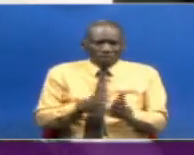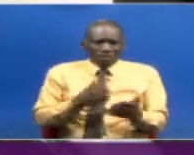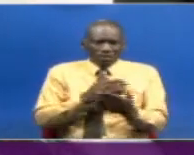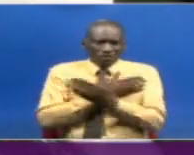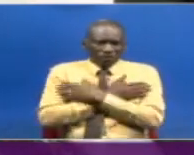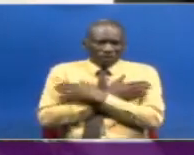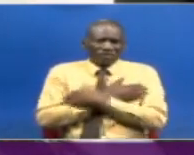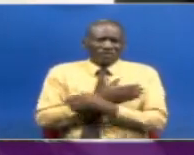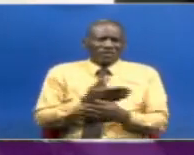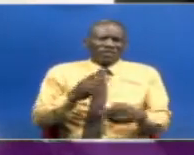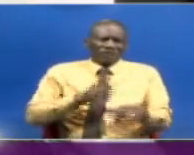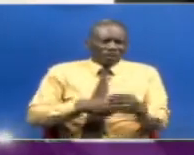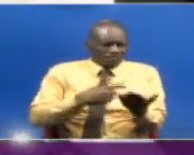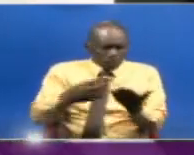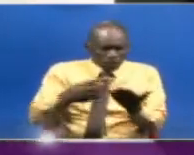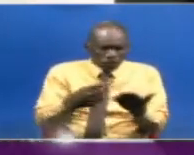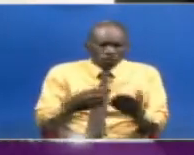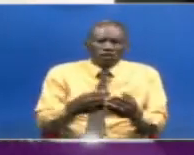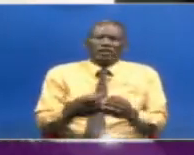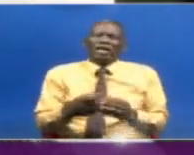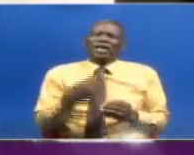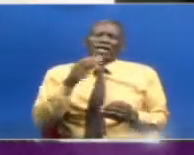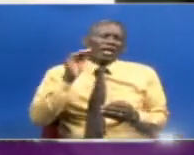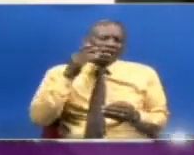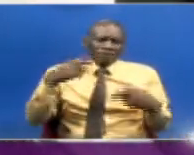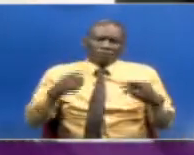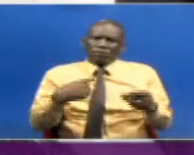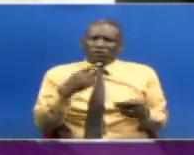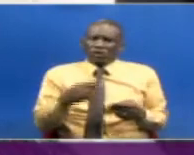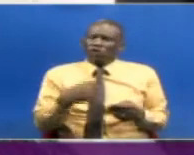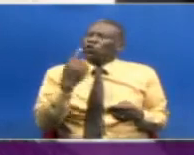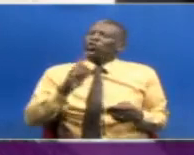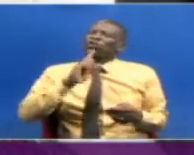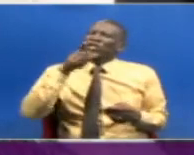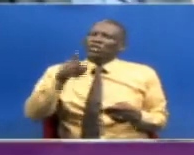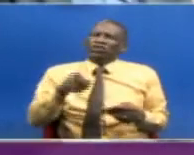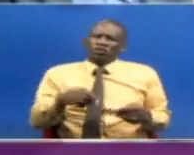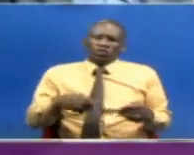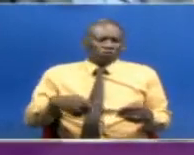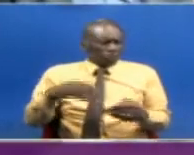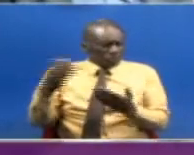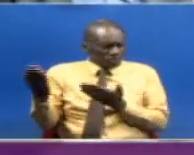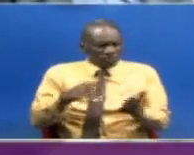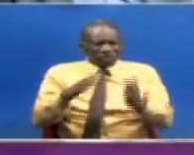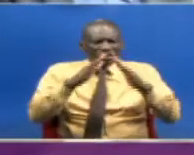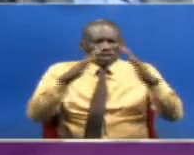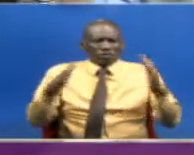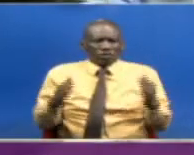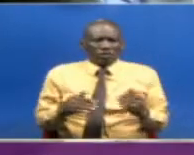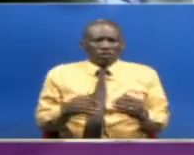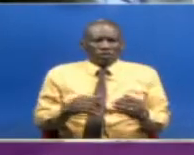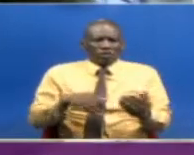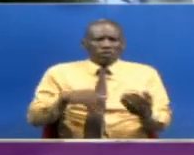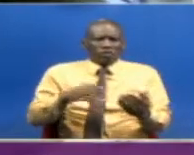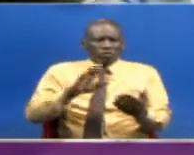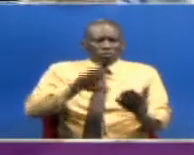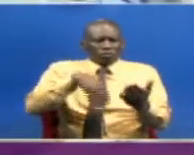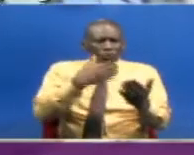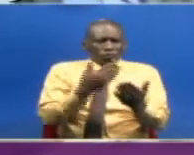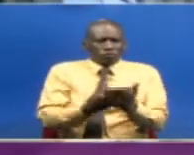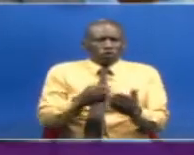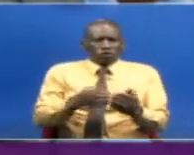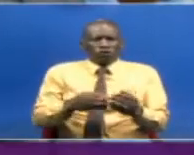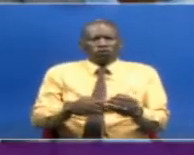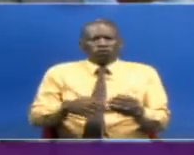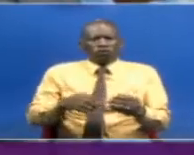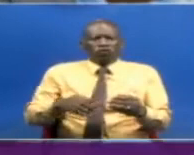that, and I hear them say, who tells you we'll get these houses? Submissions over the implementation of the affordable